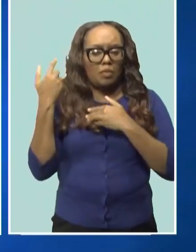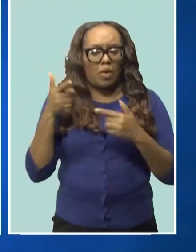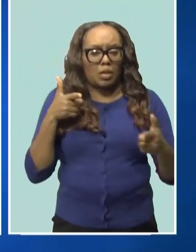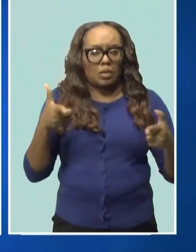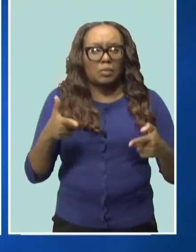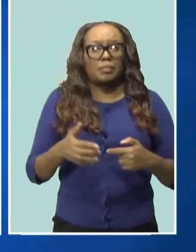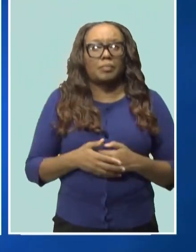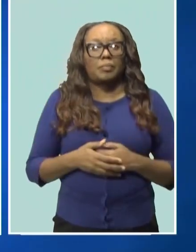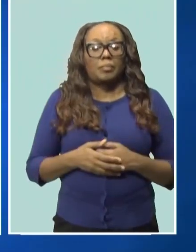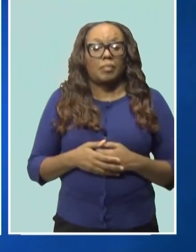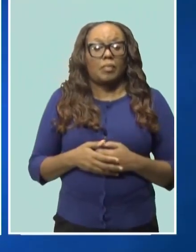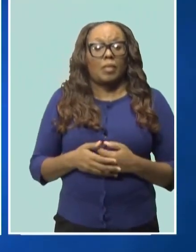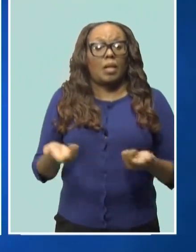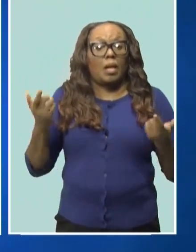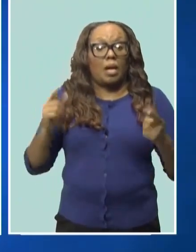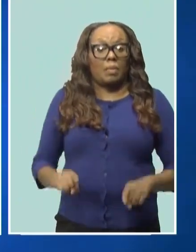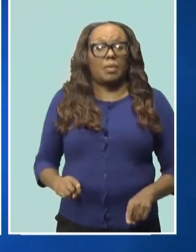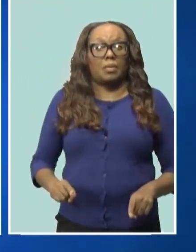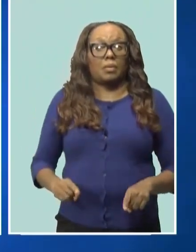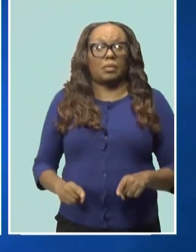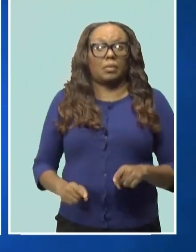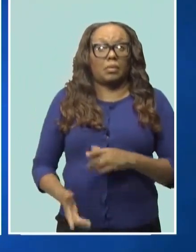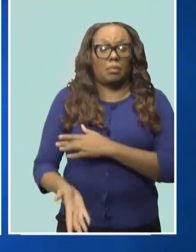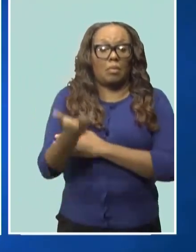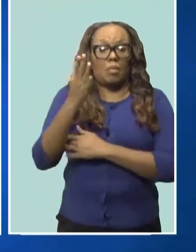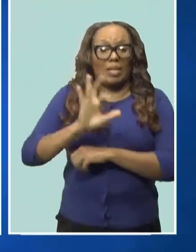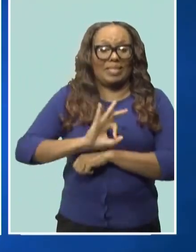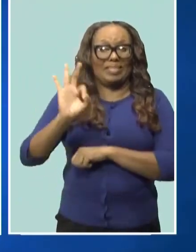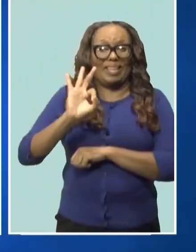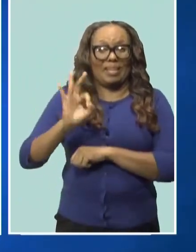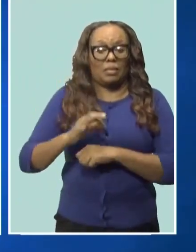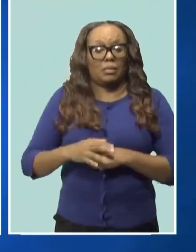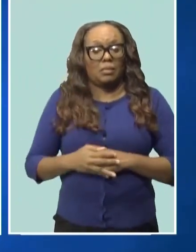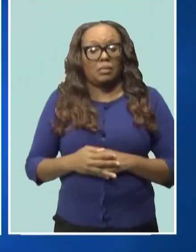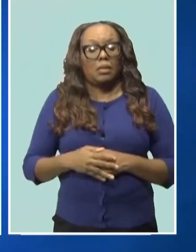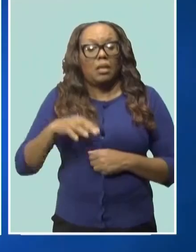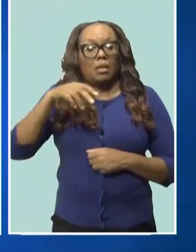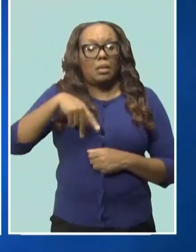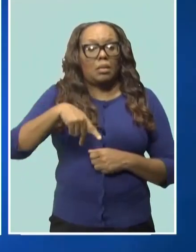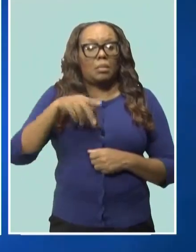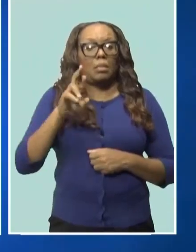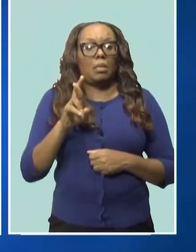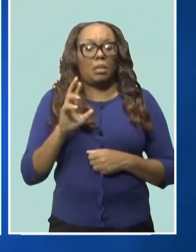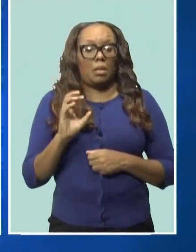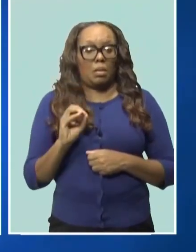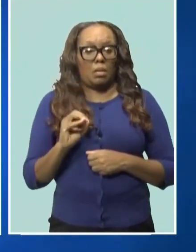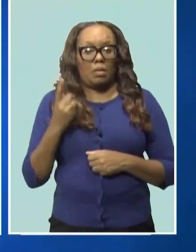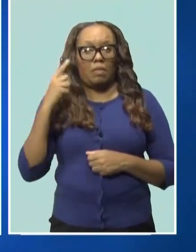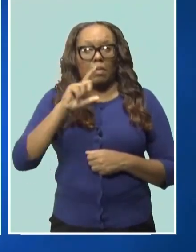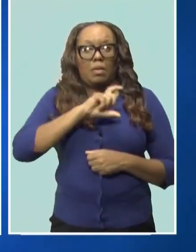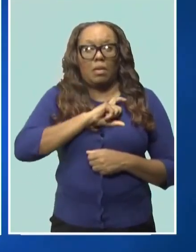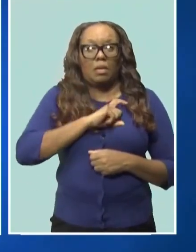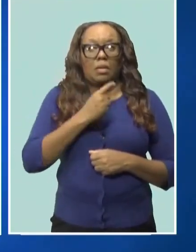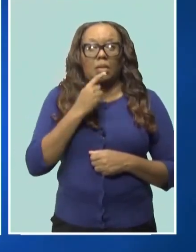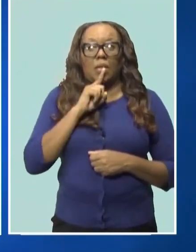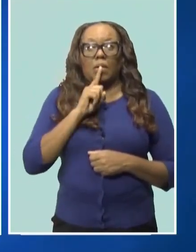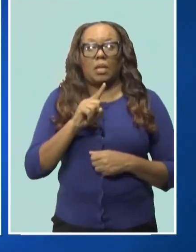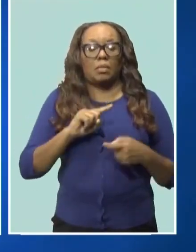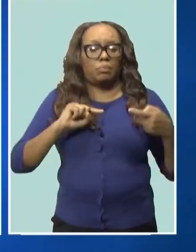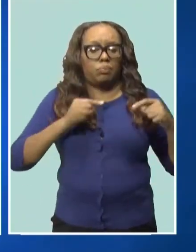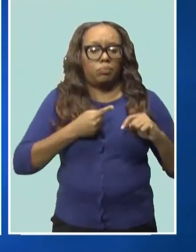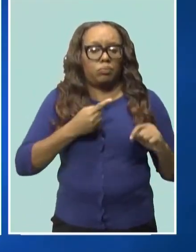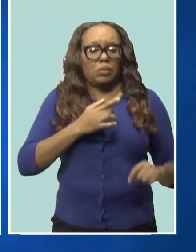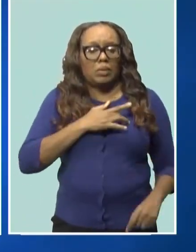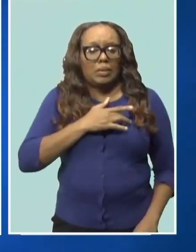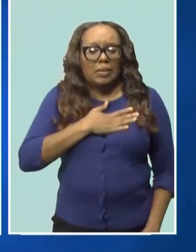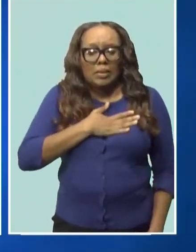occurred just after 9 a.m. Acting Police Public Relations Officer Inspector Rodney Innes adds it is painful to hear the